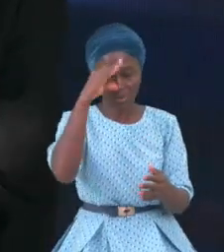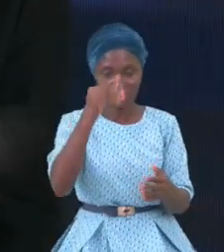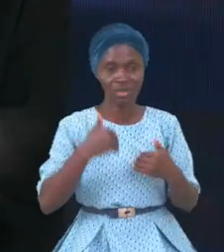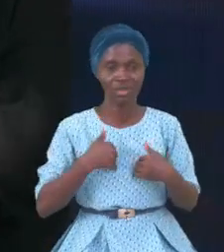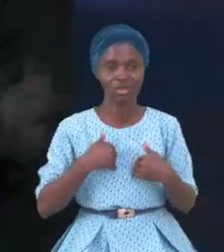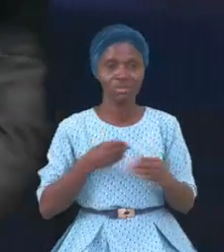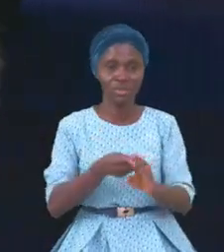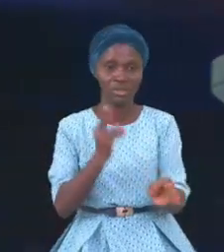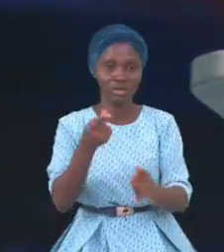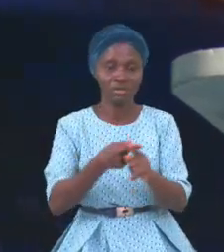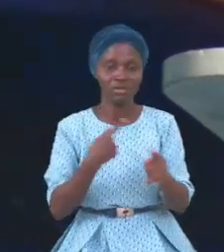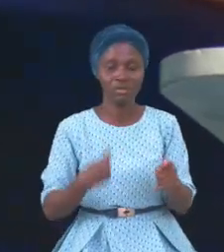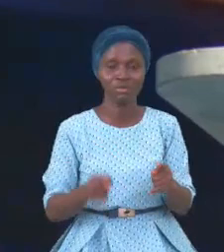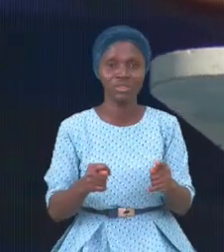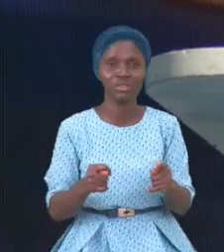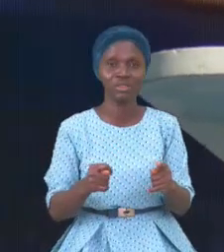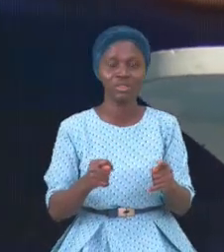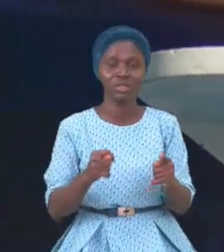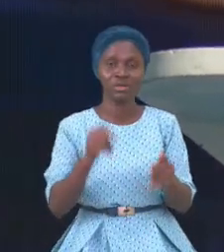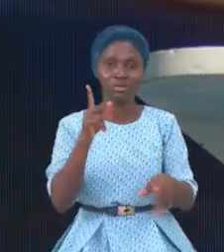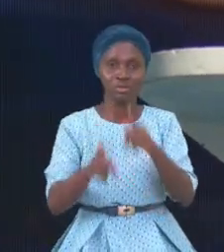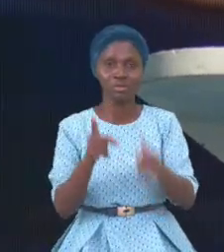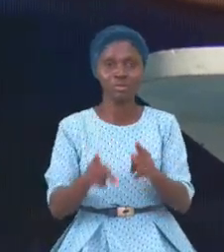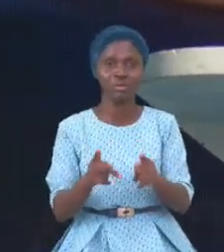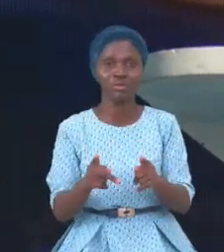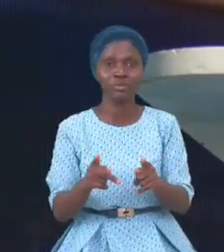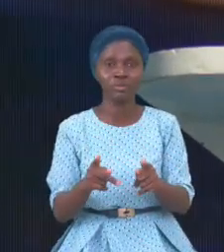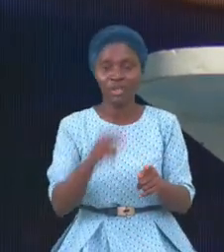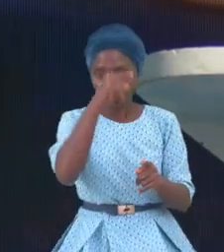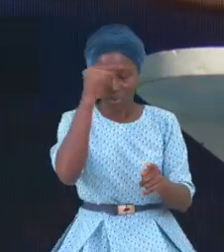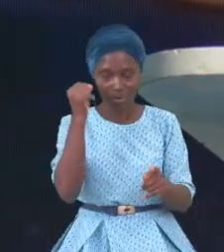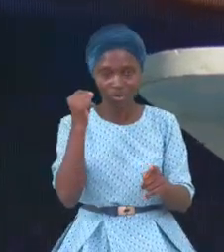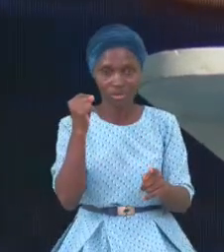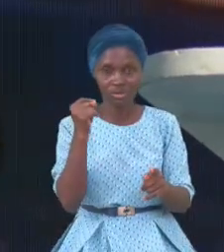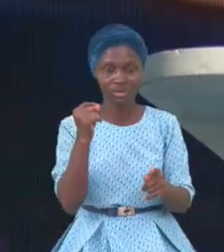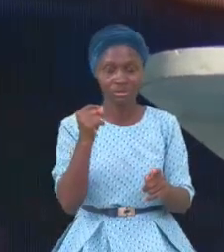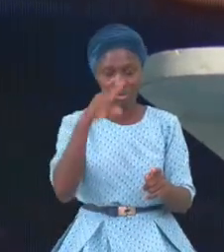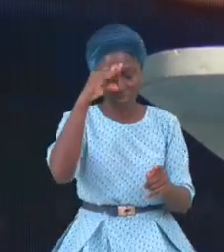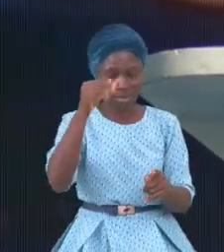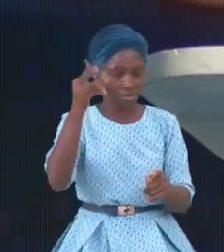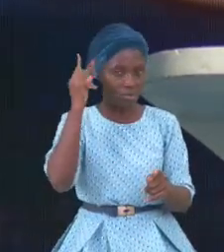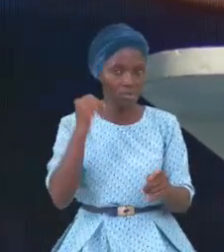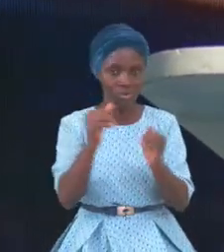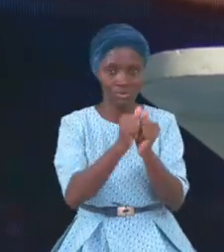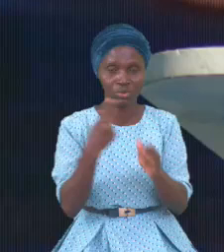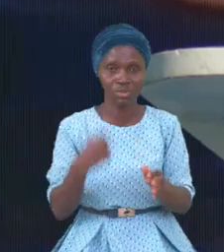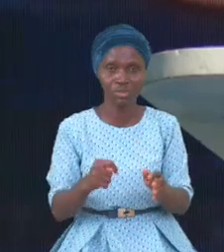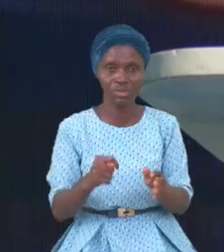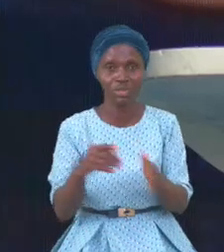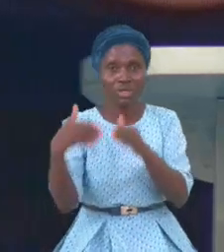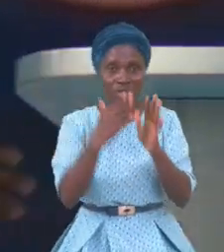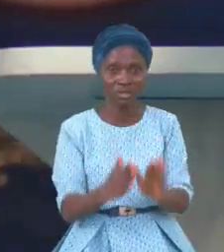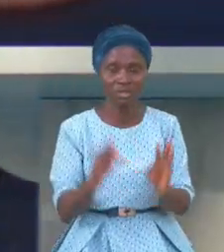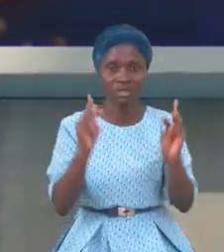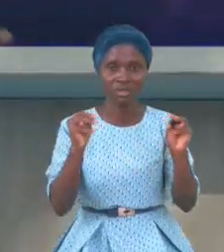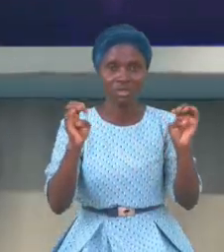the mentor. You'll be absent from the crowd a lot of times. If you're going to have success in